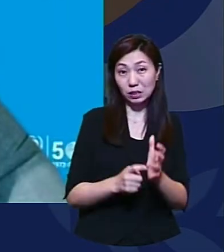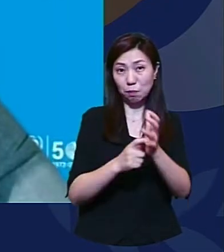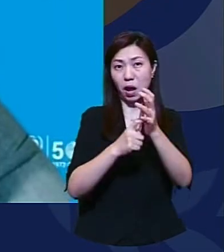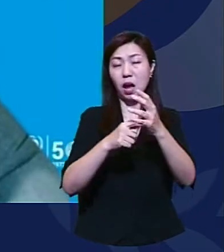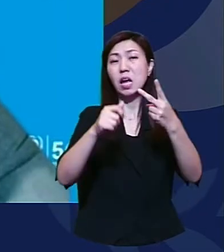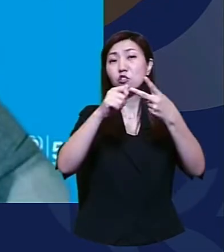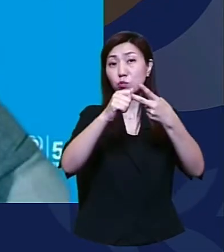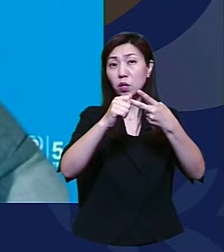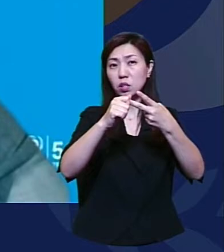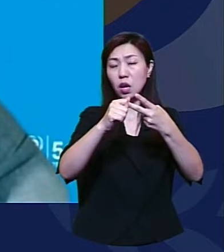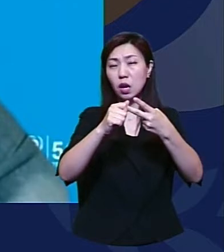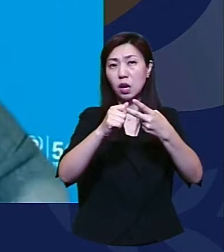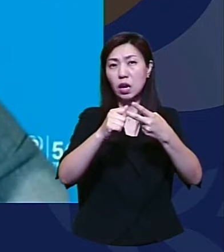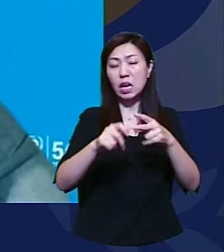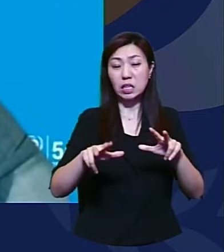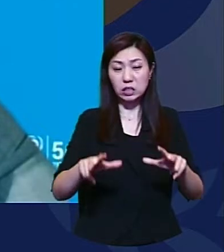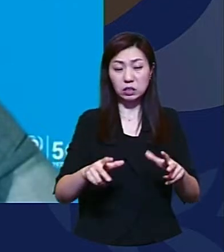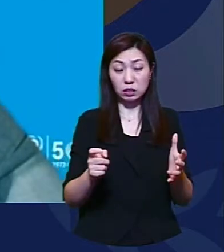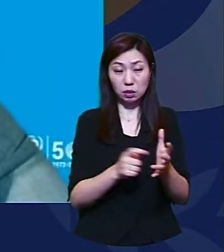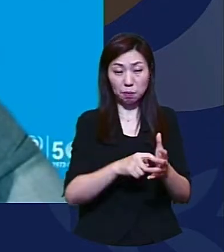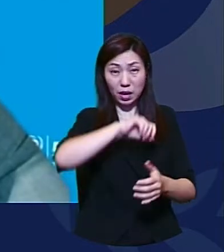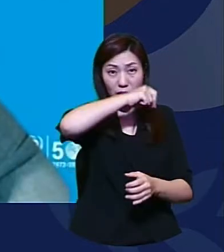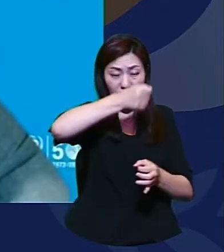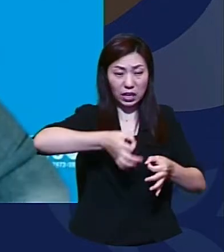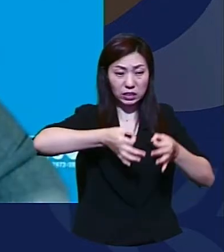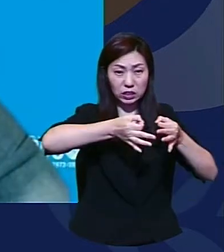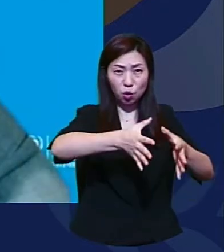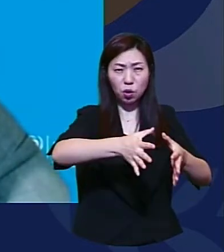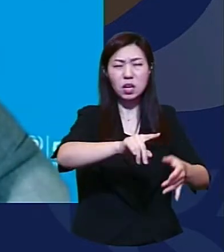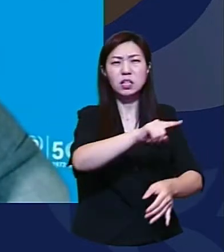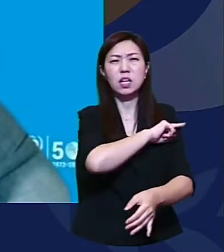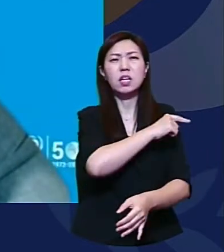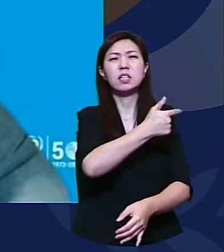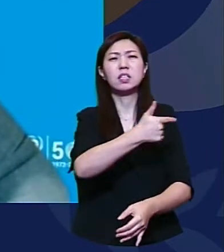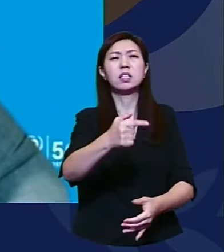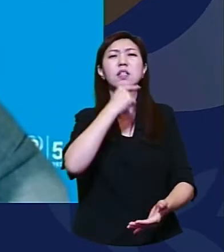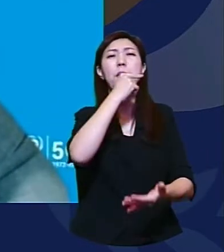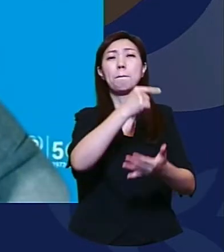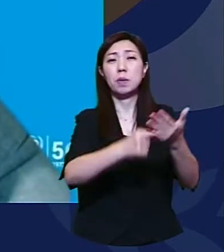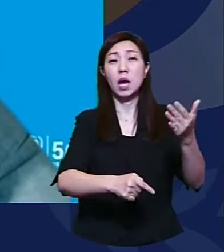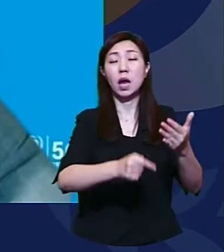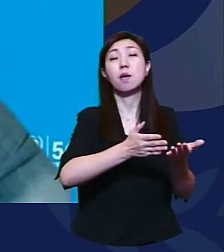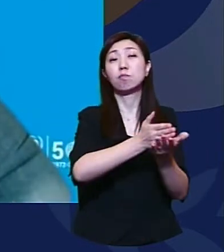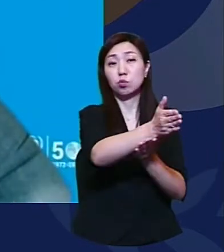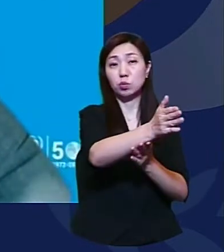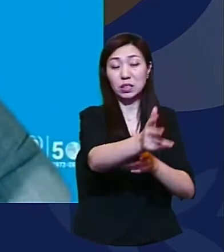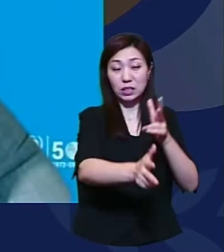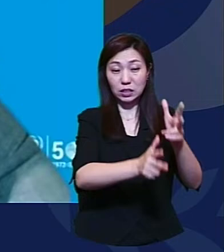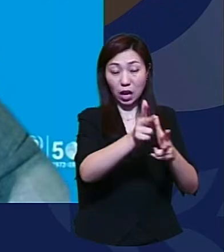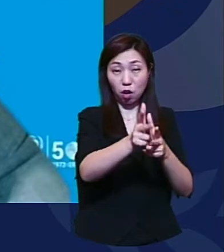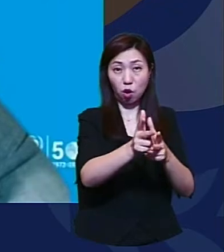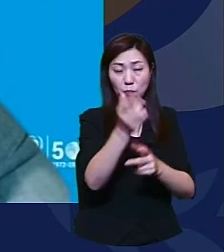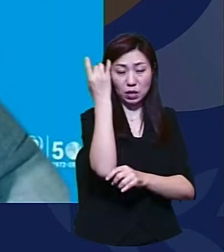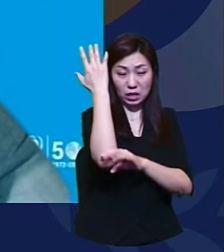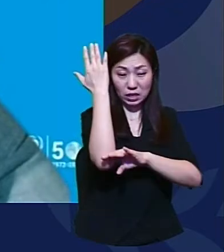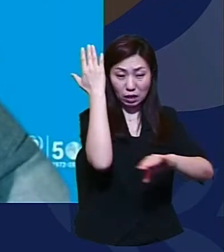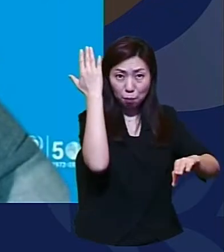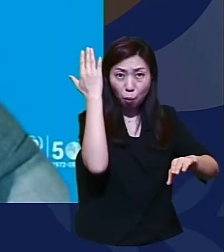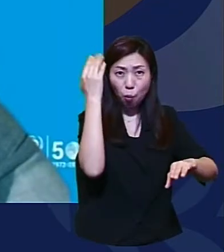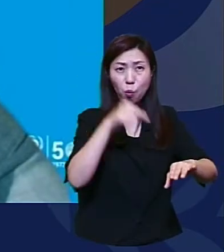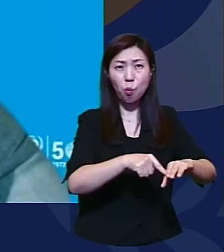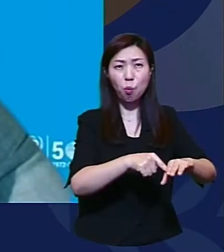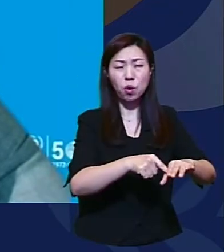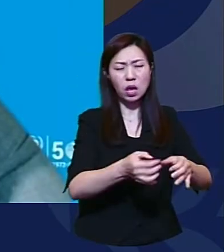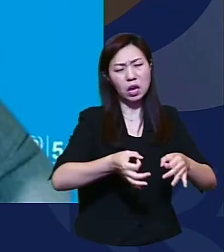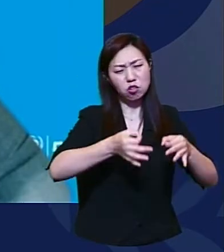sectors, industries, and infrastructure that are causing the most harm. And third, we must